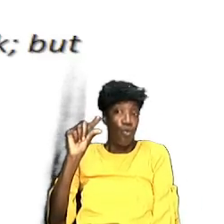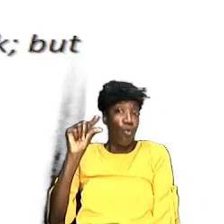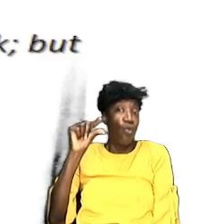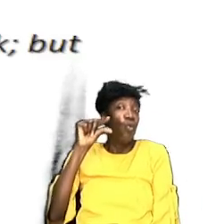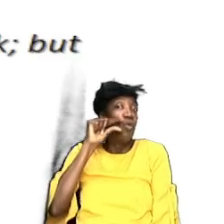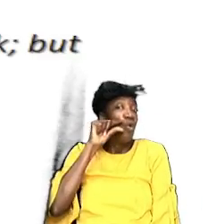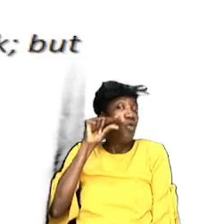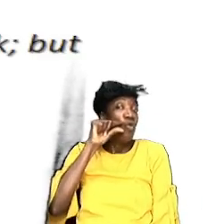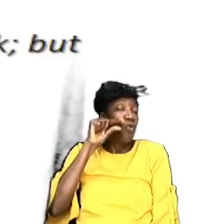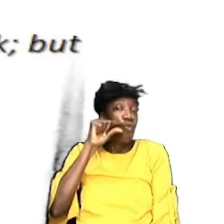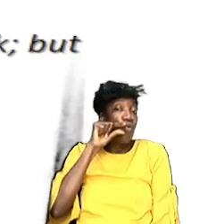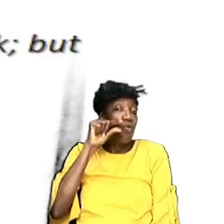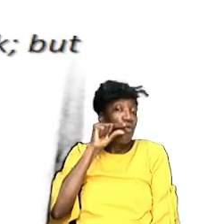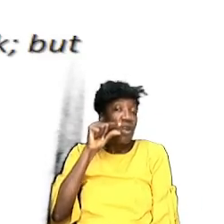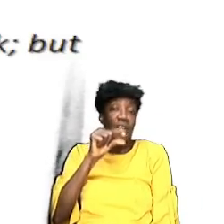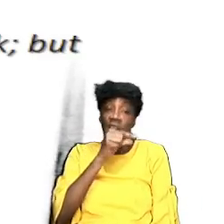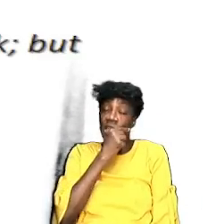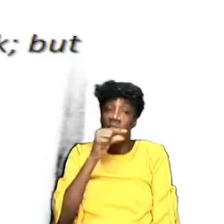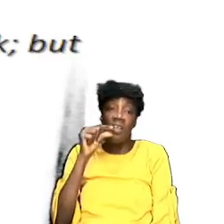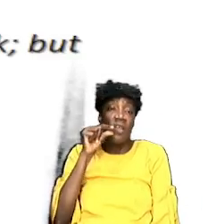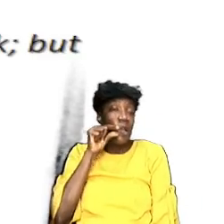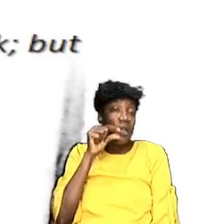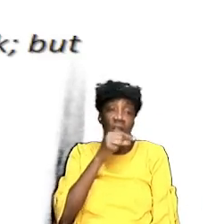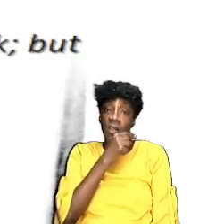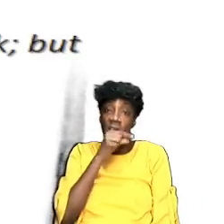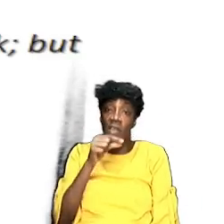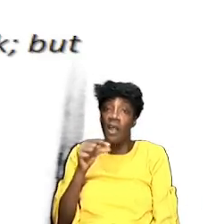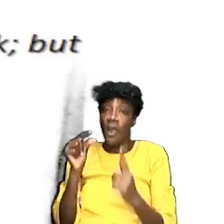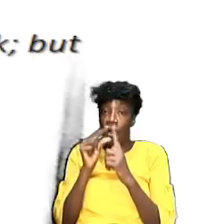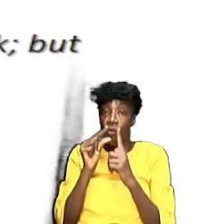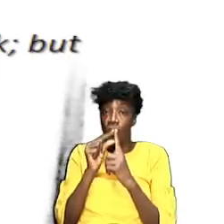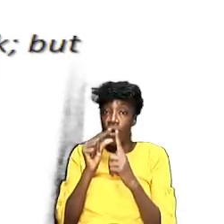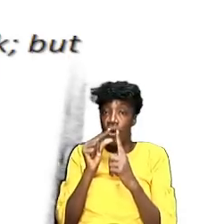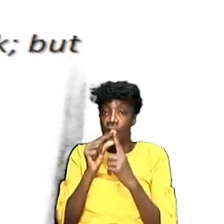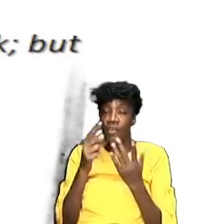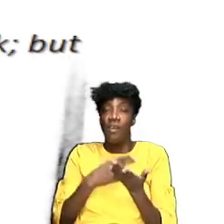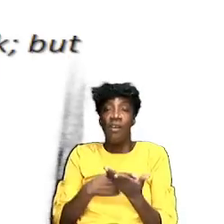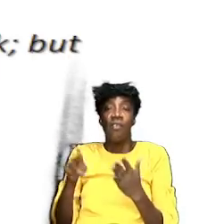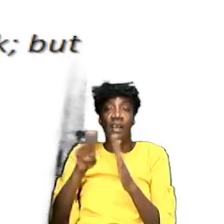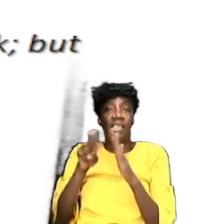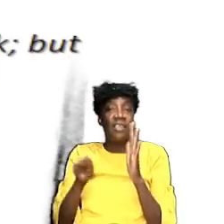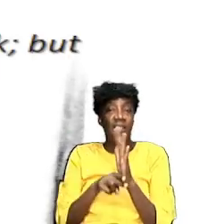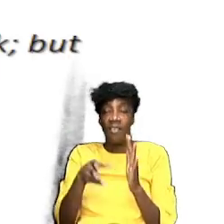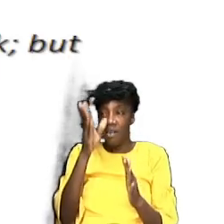as it relates to righteousness, that put on righteousness of God.